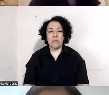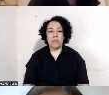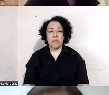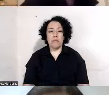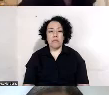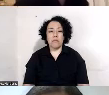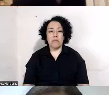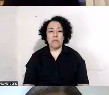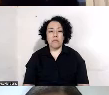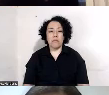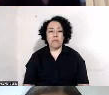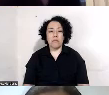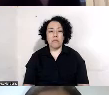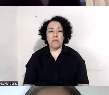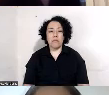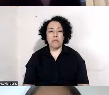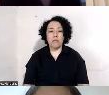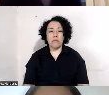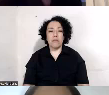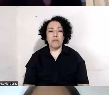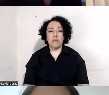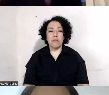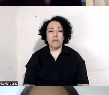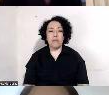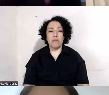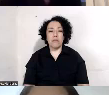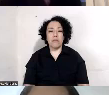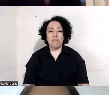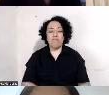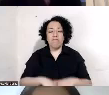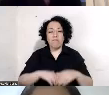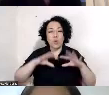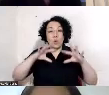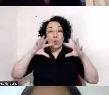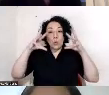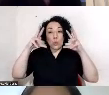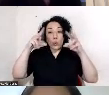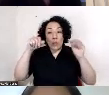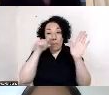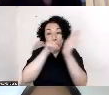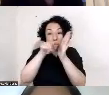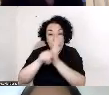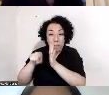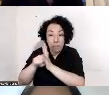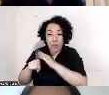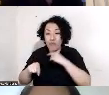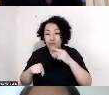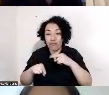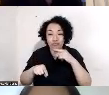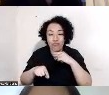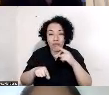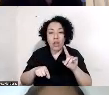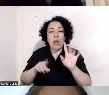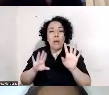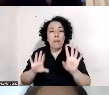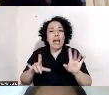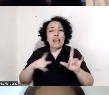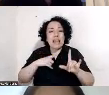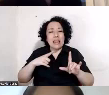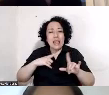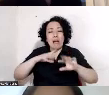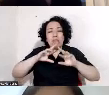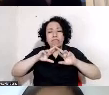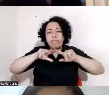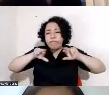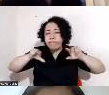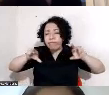of questions we asked. Não vou conseguir ler todas as perguntas para vocês, mas as perguntas eram bem amplas e